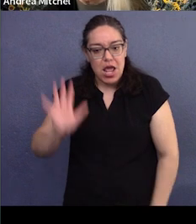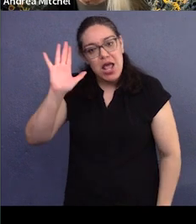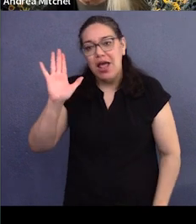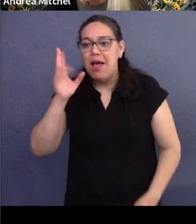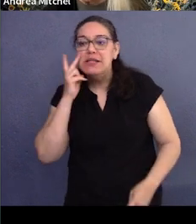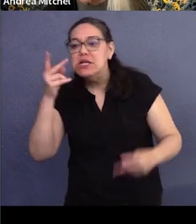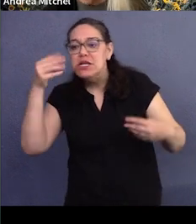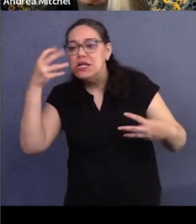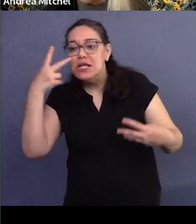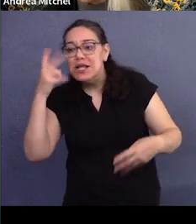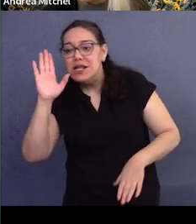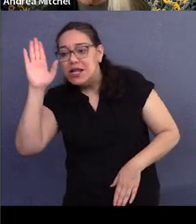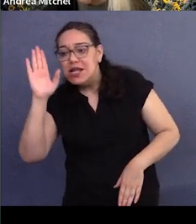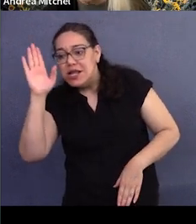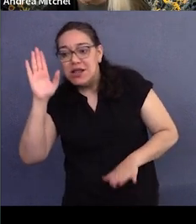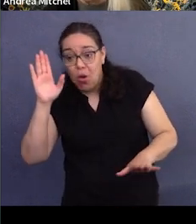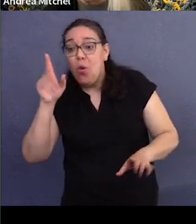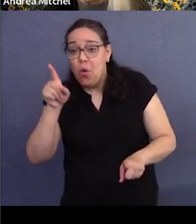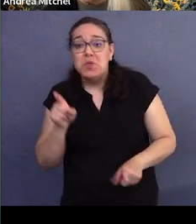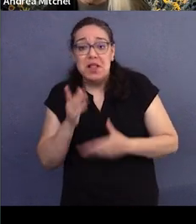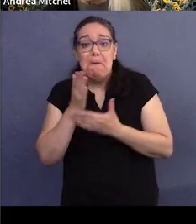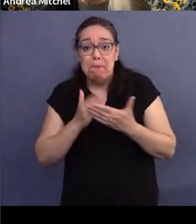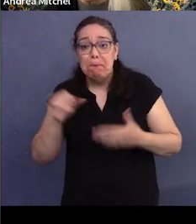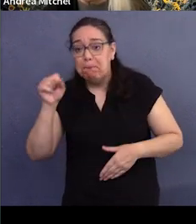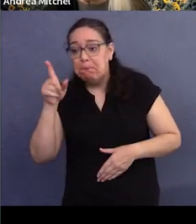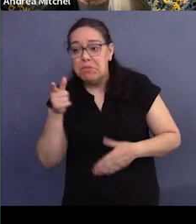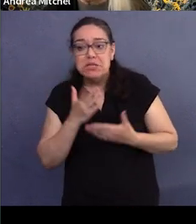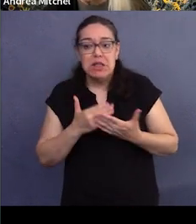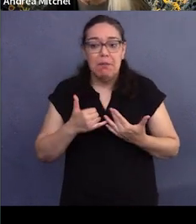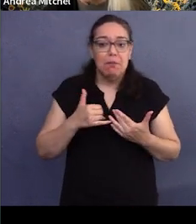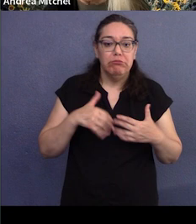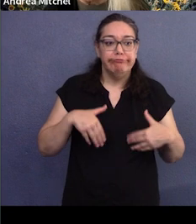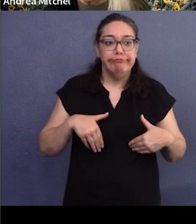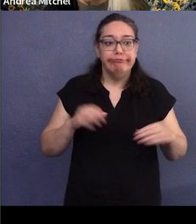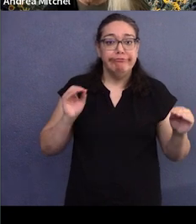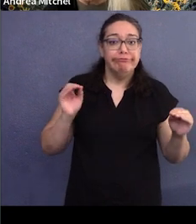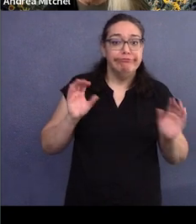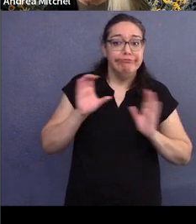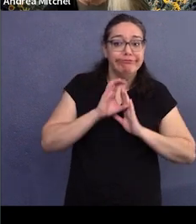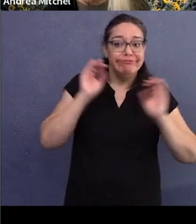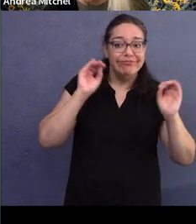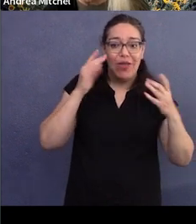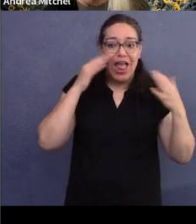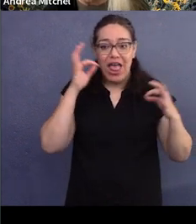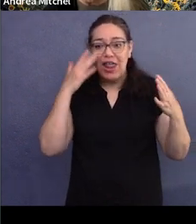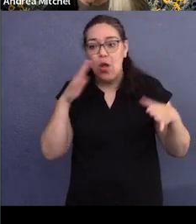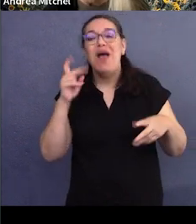through. Yay, we got some. We got a lot of still pictures. So I don't know. Here we go. I see